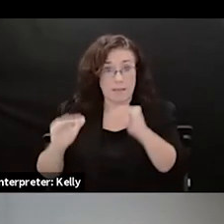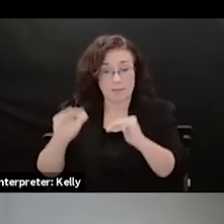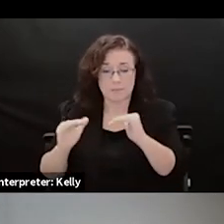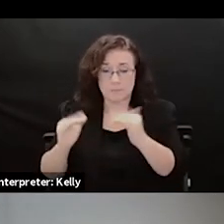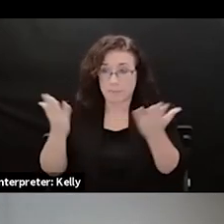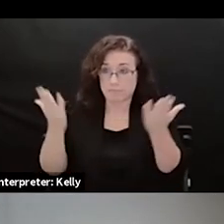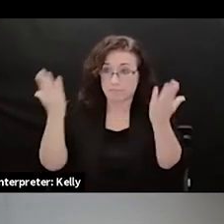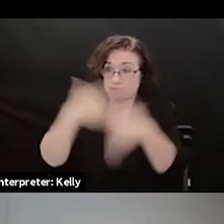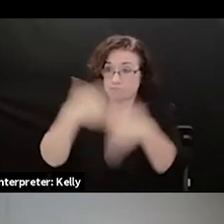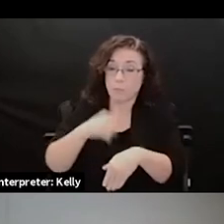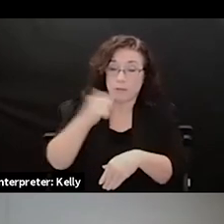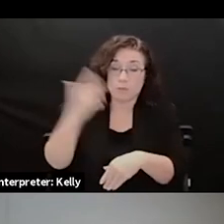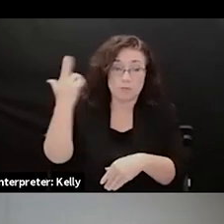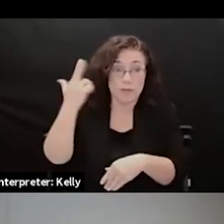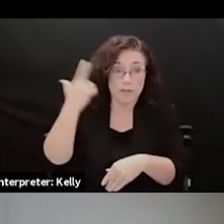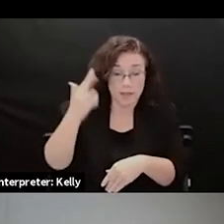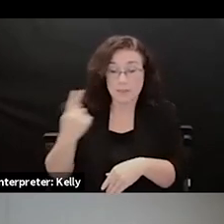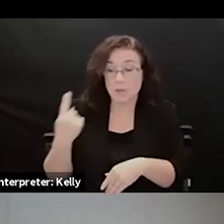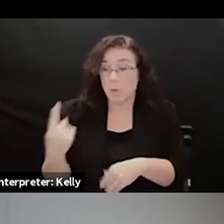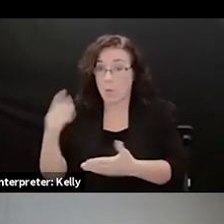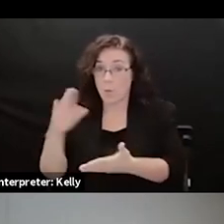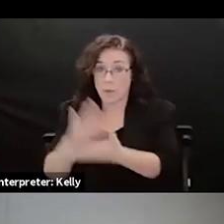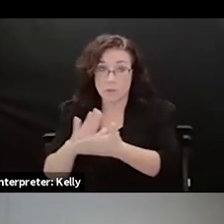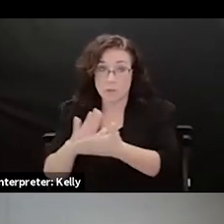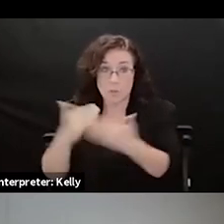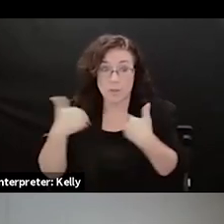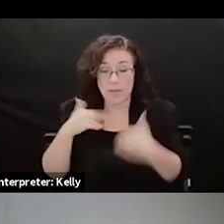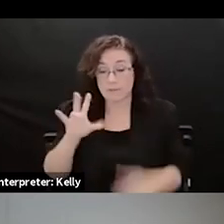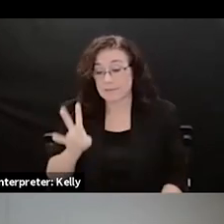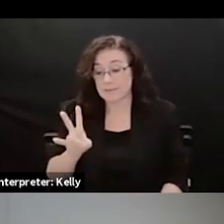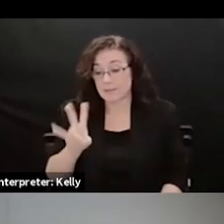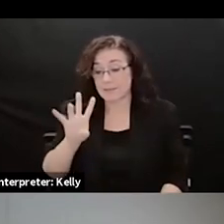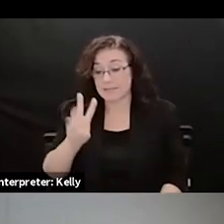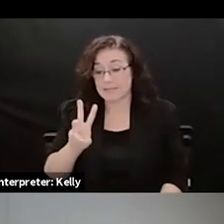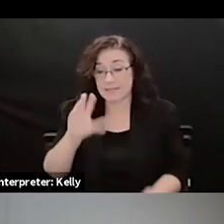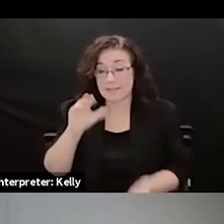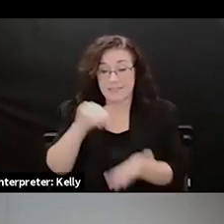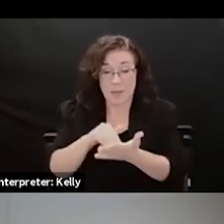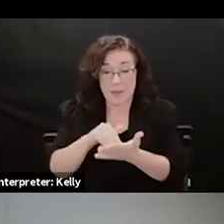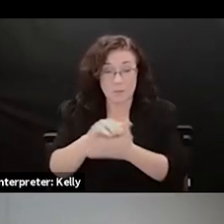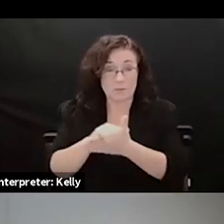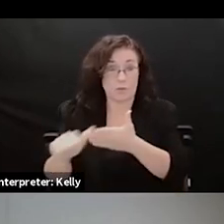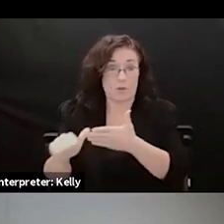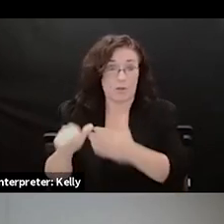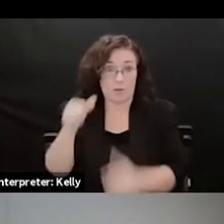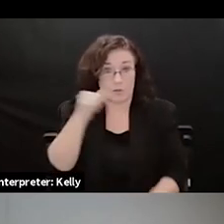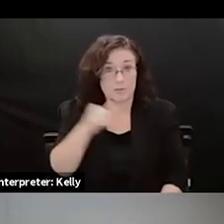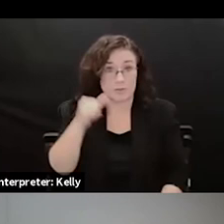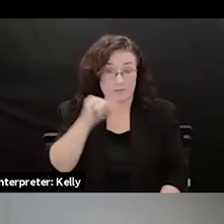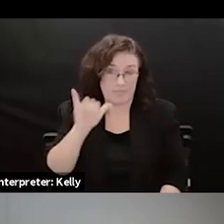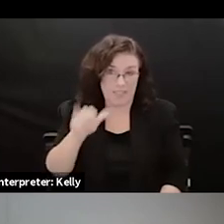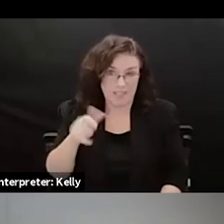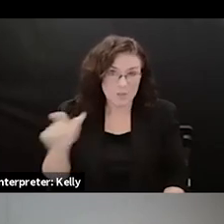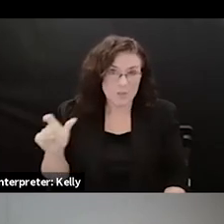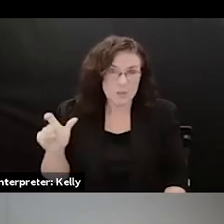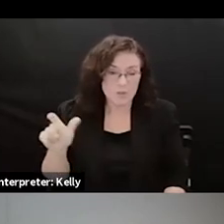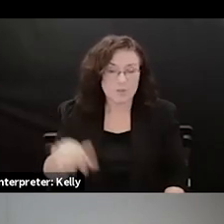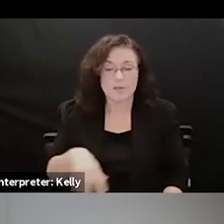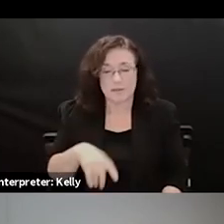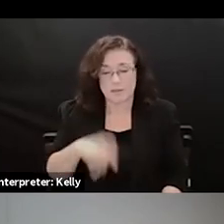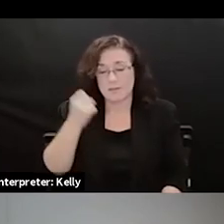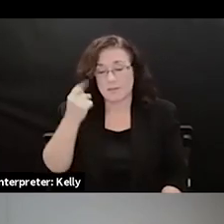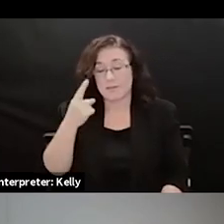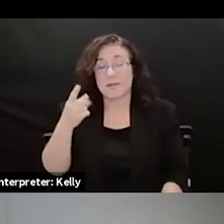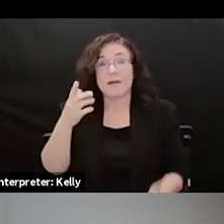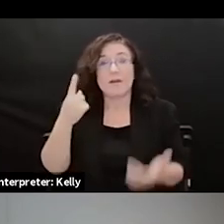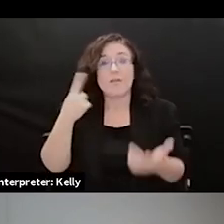000 that's pretty significant in addition to that for the audit for shiloh what i would like